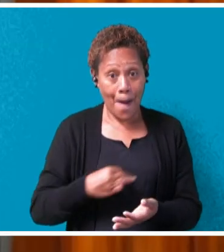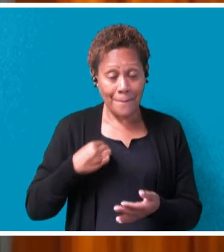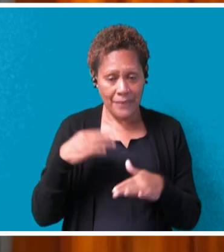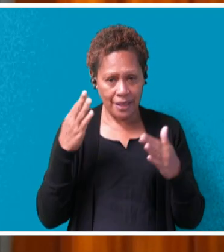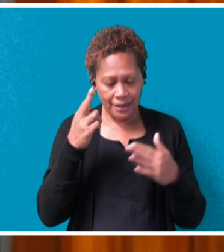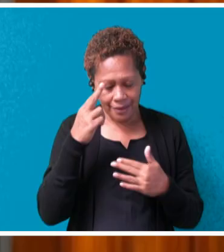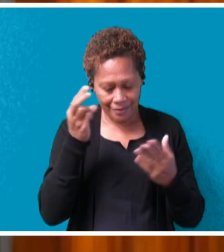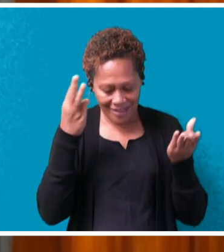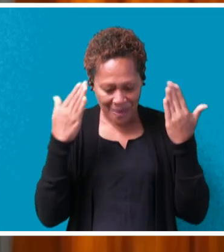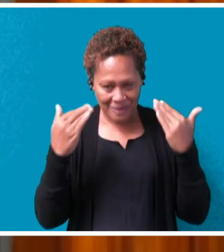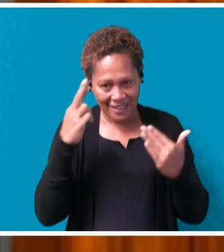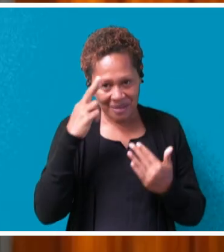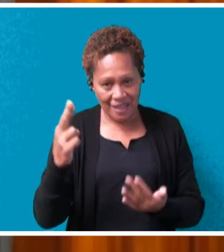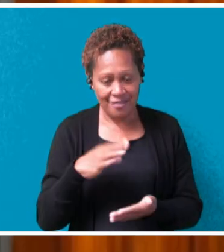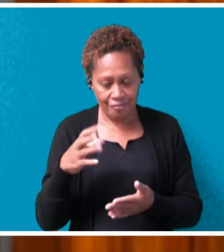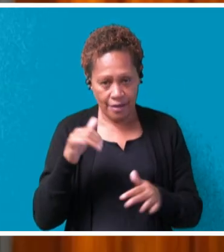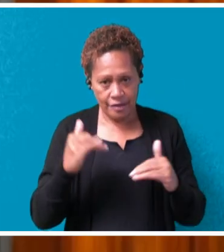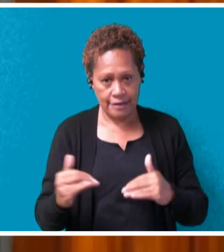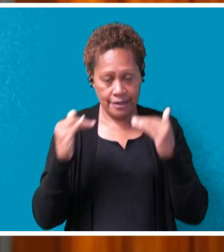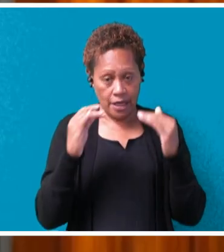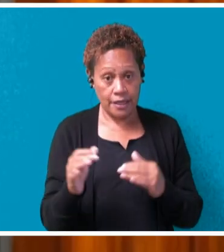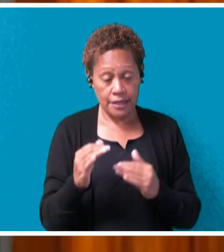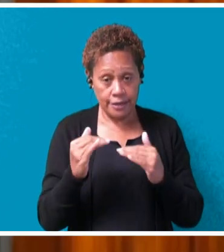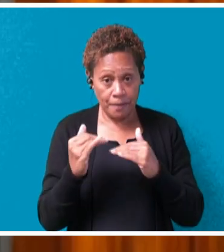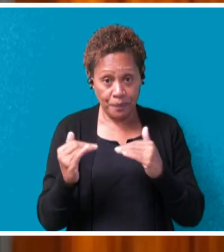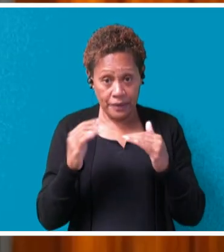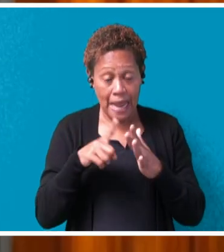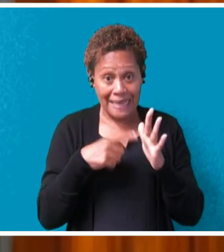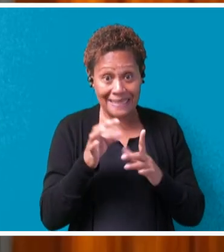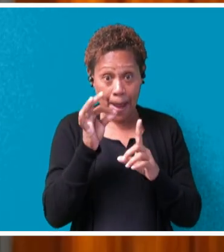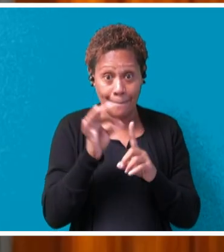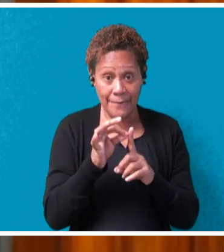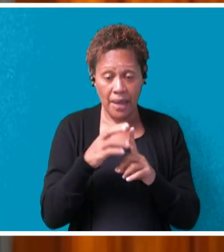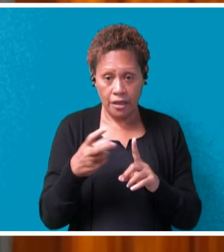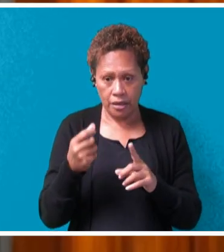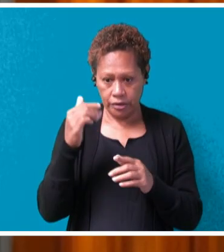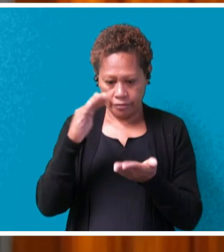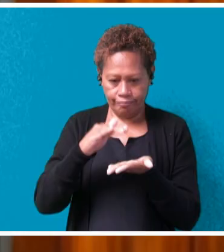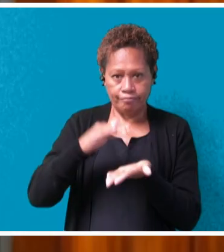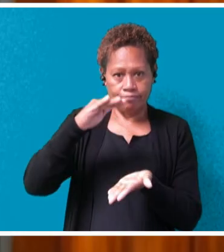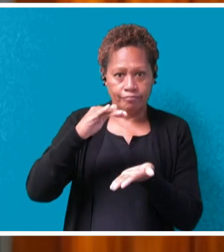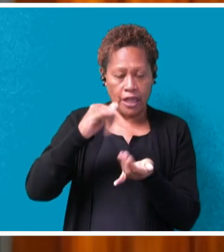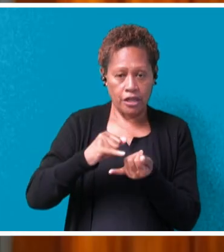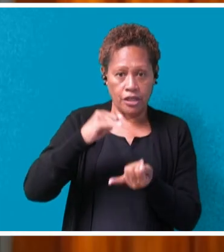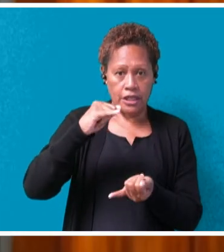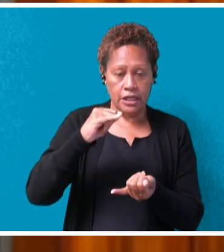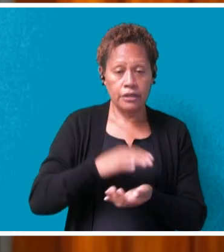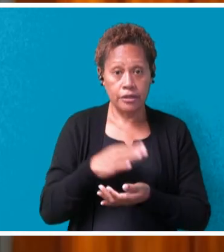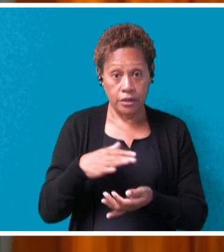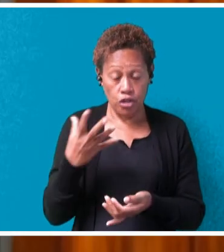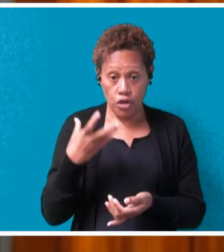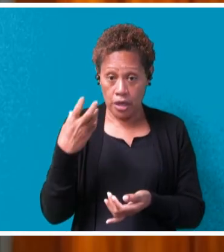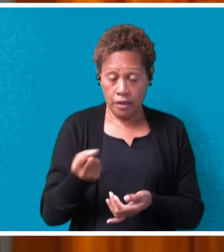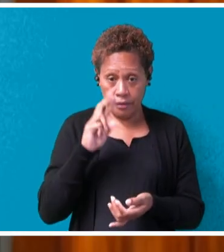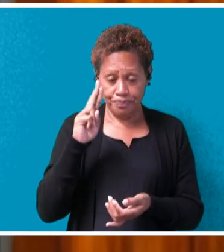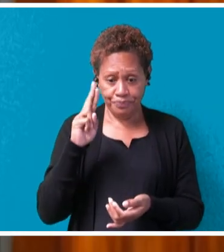of active Justice of the Peace, JPs in Fiji, has steadily increased over the past 4 years, reflecting the Ministry of